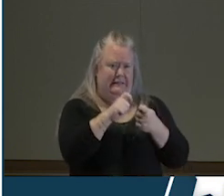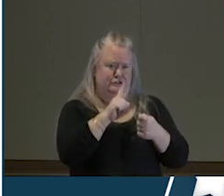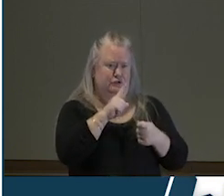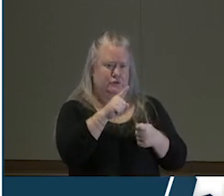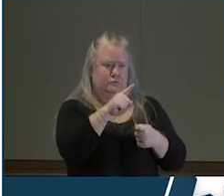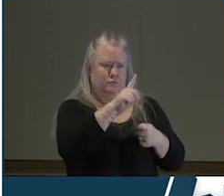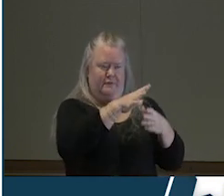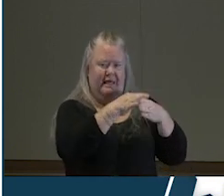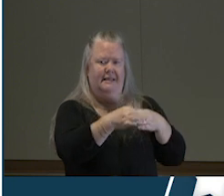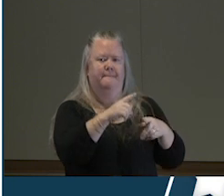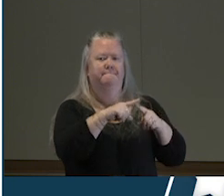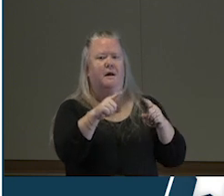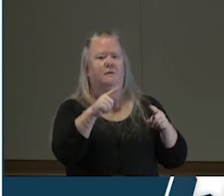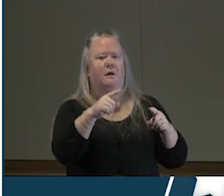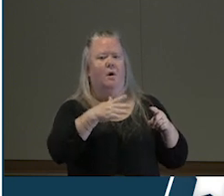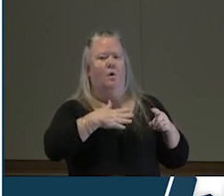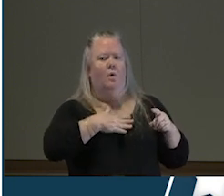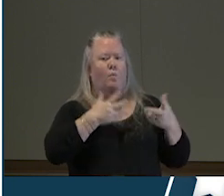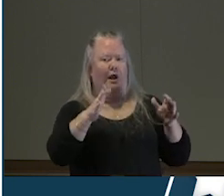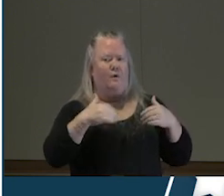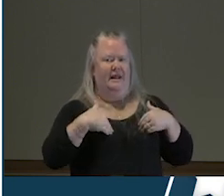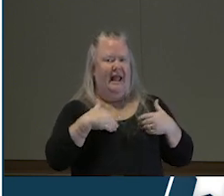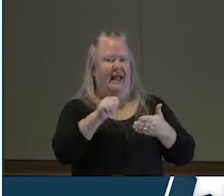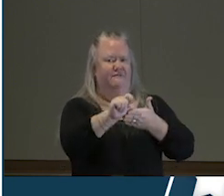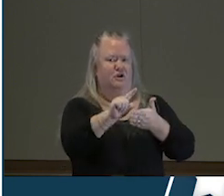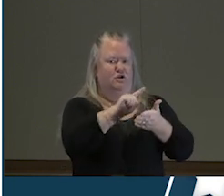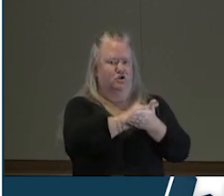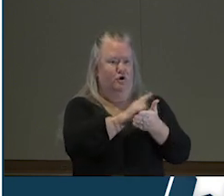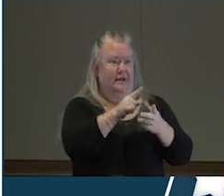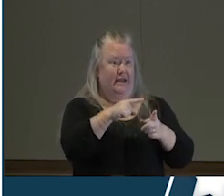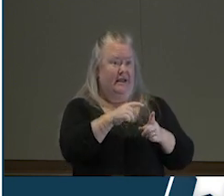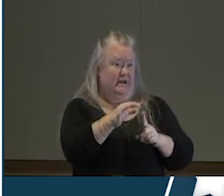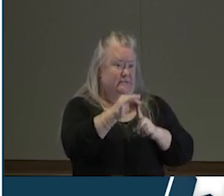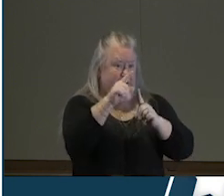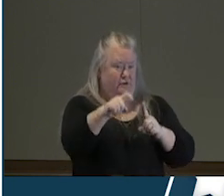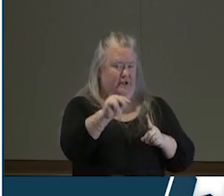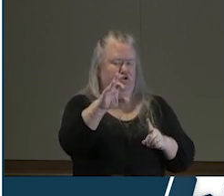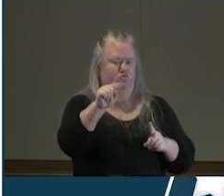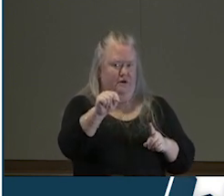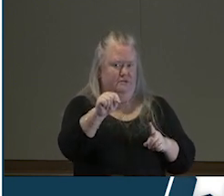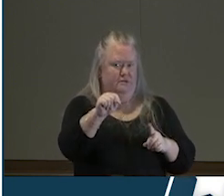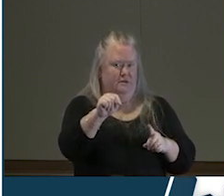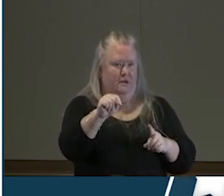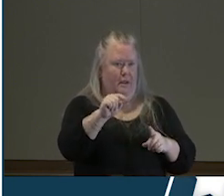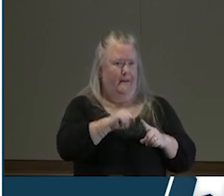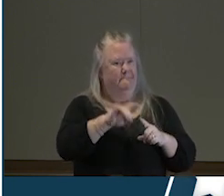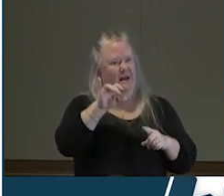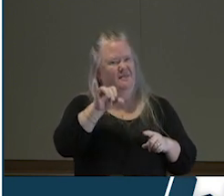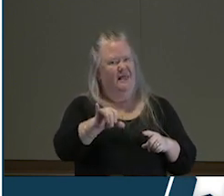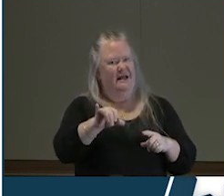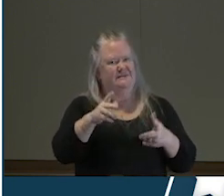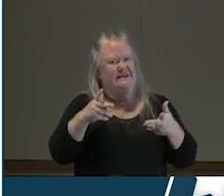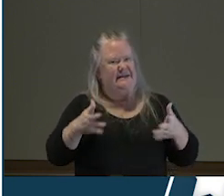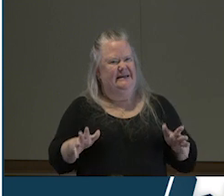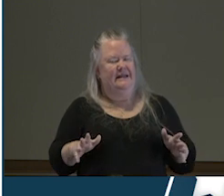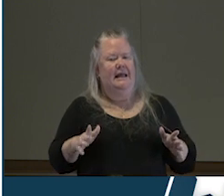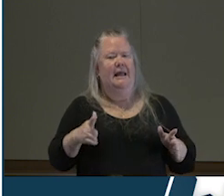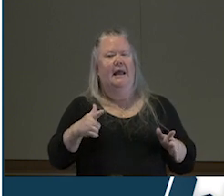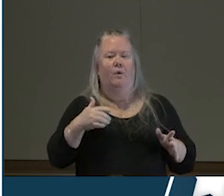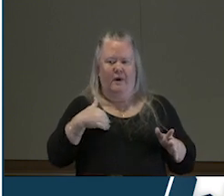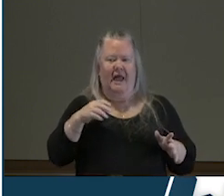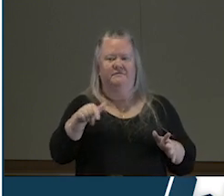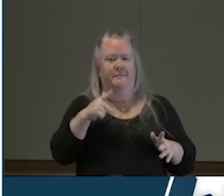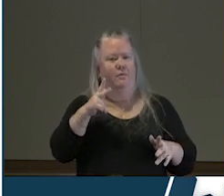he was going with that, but as far as like, we already have an attorney and a special needs trust, but that's kind of it, and we do have